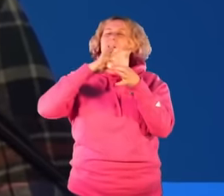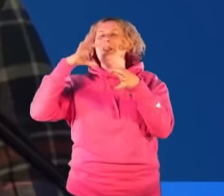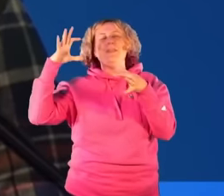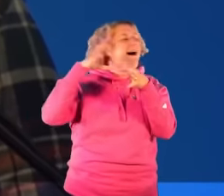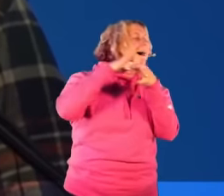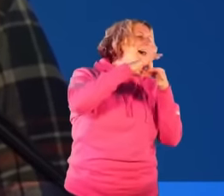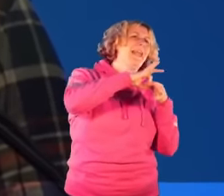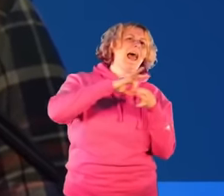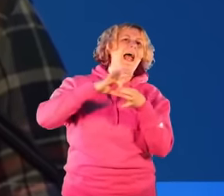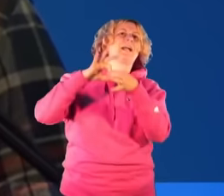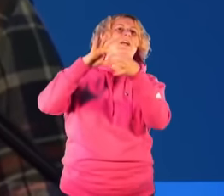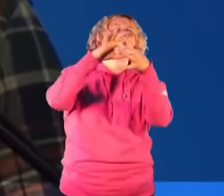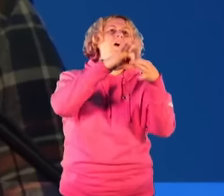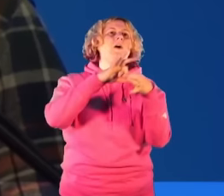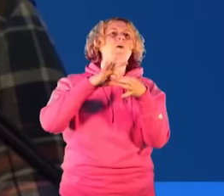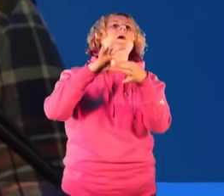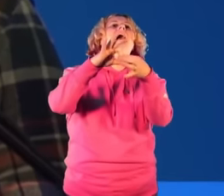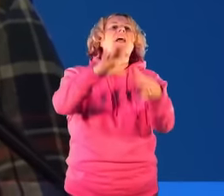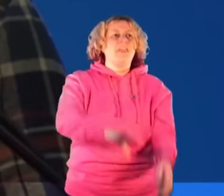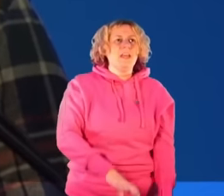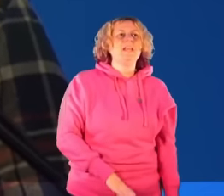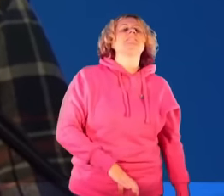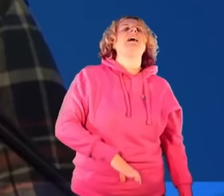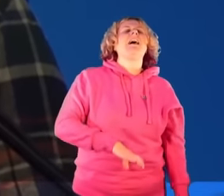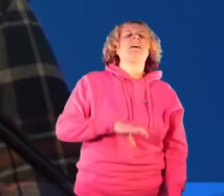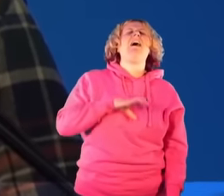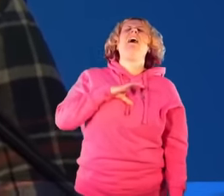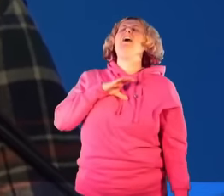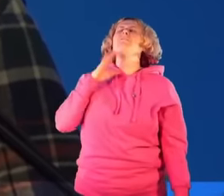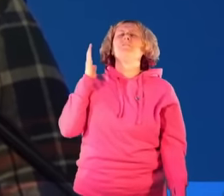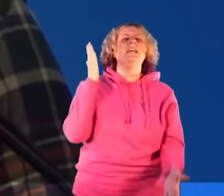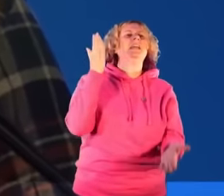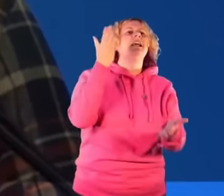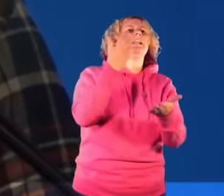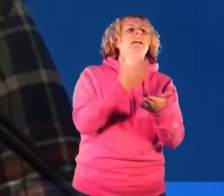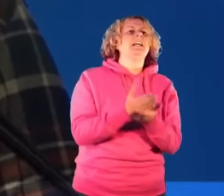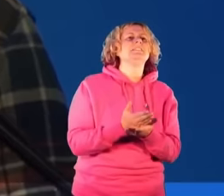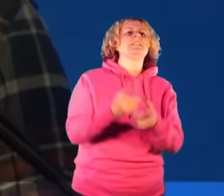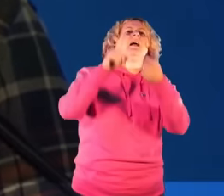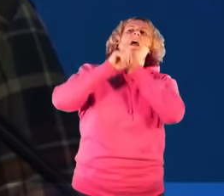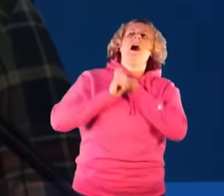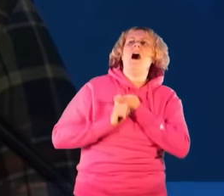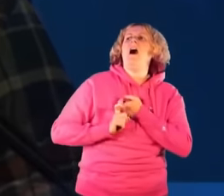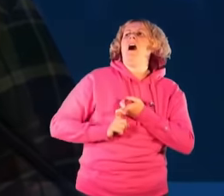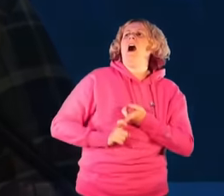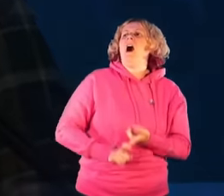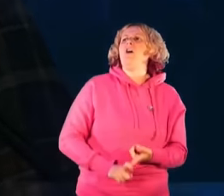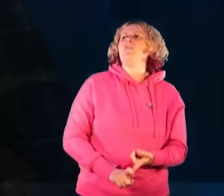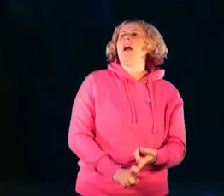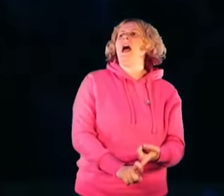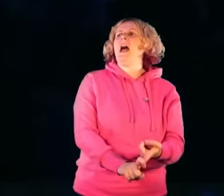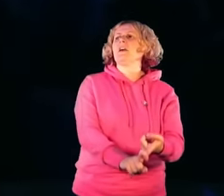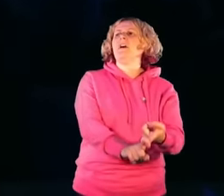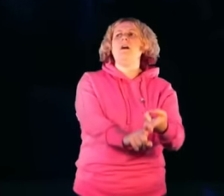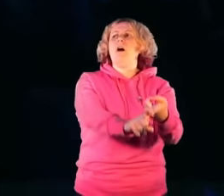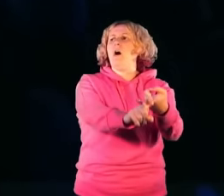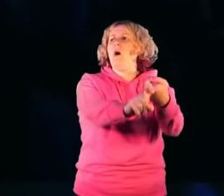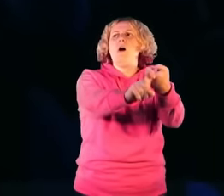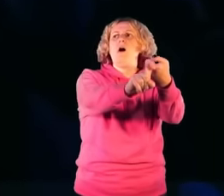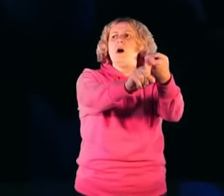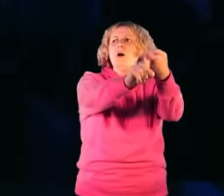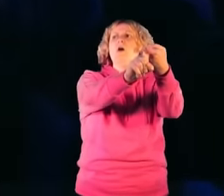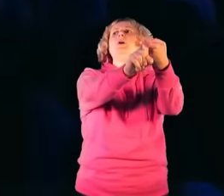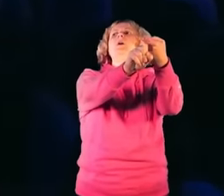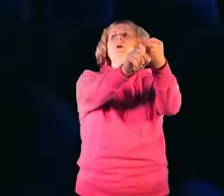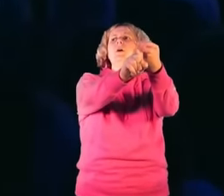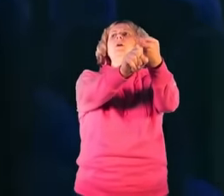you will not let go. This our confidence that our anchor